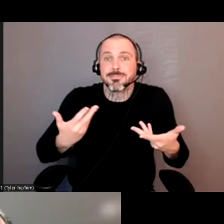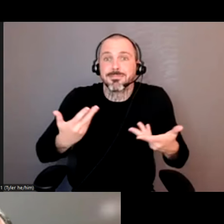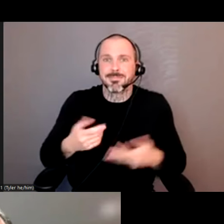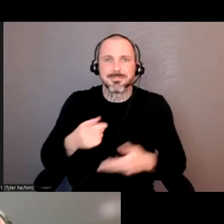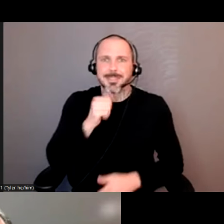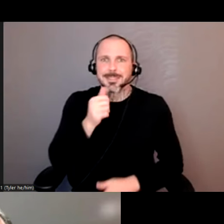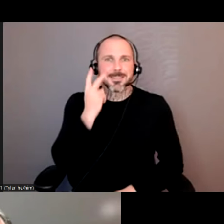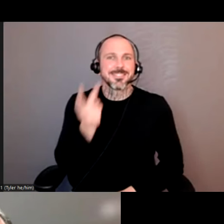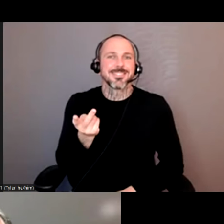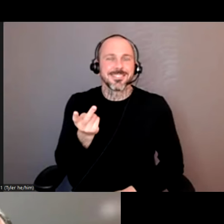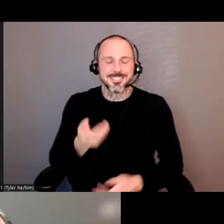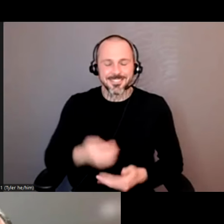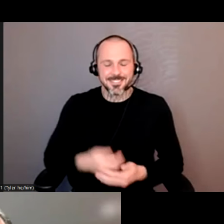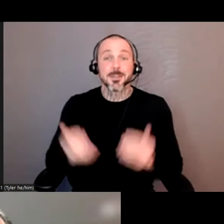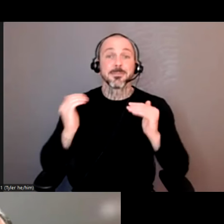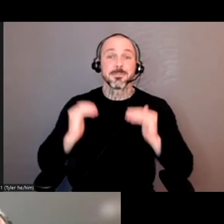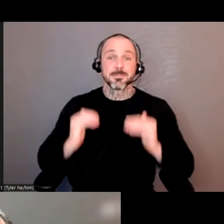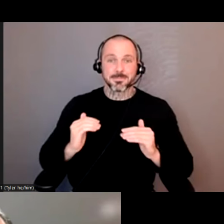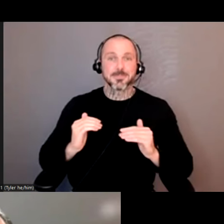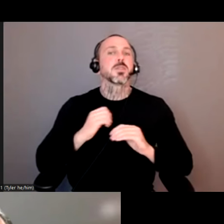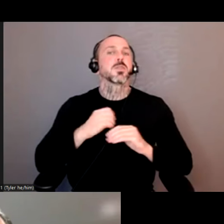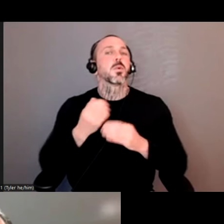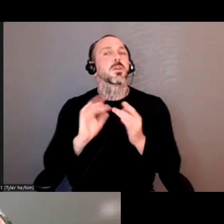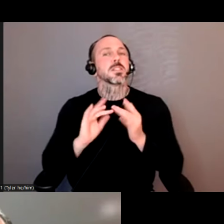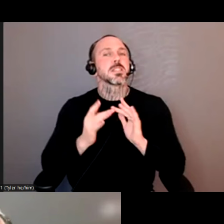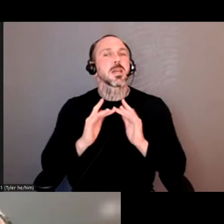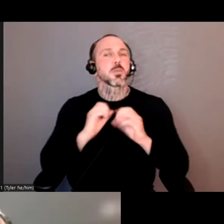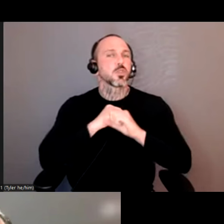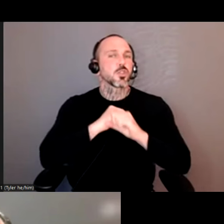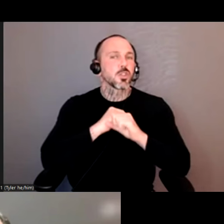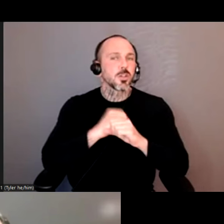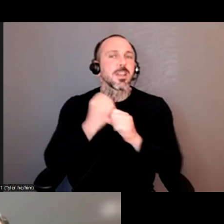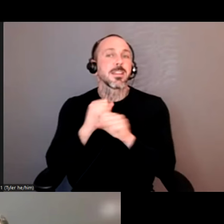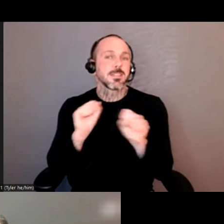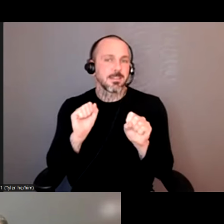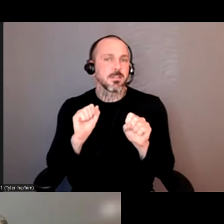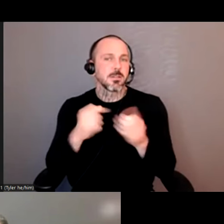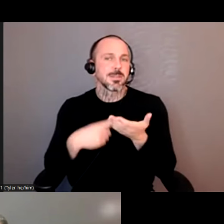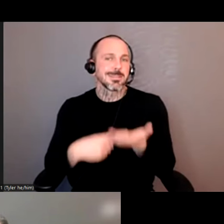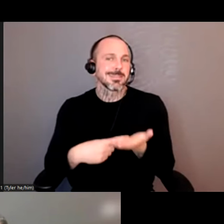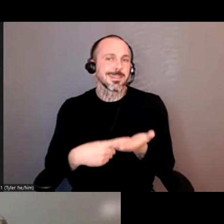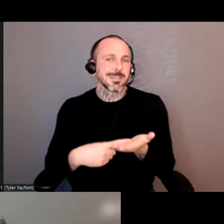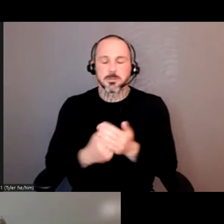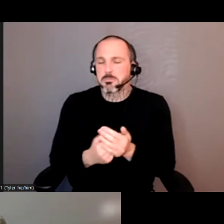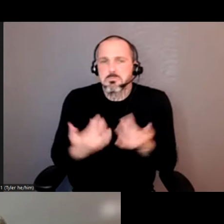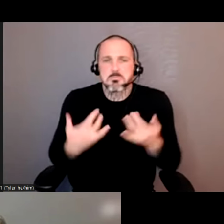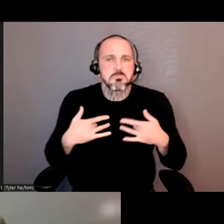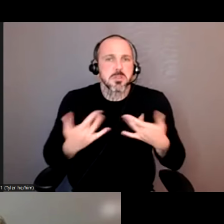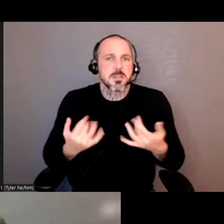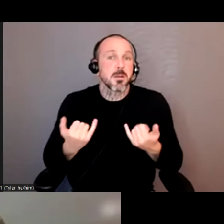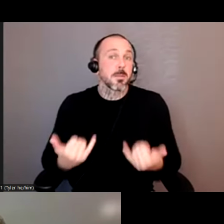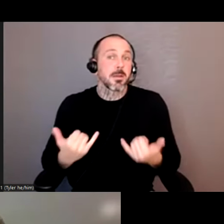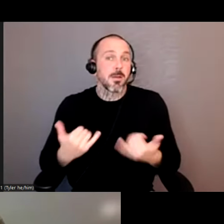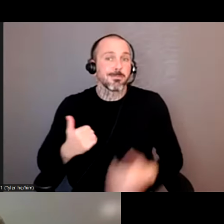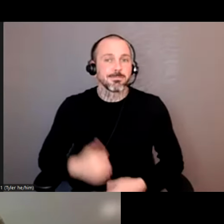talk a little bit more around cyber security and safety, and give some reference to what's sort of happening right now in